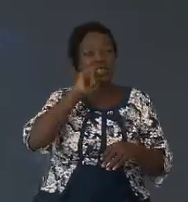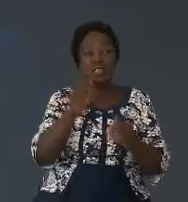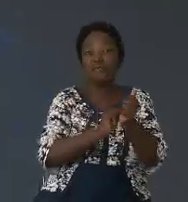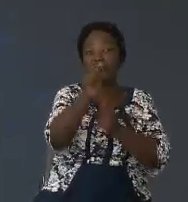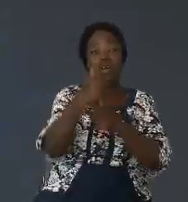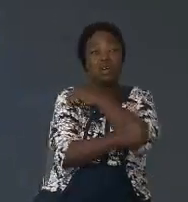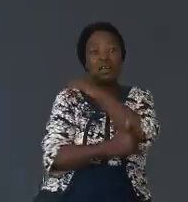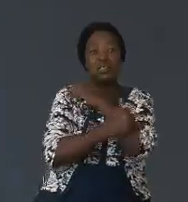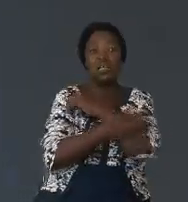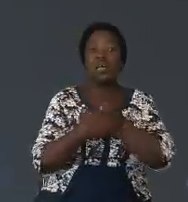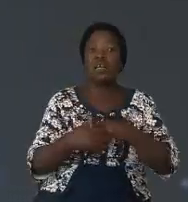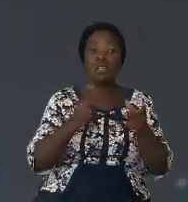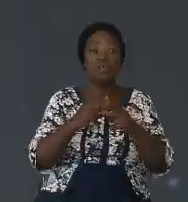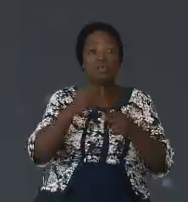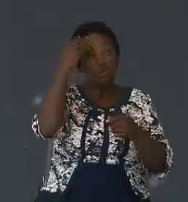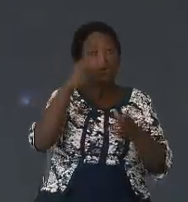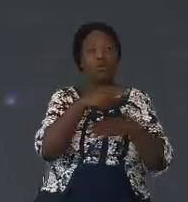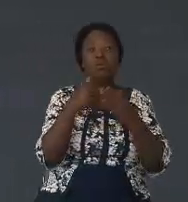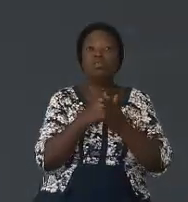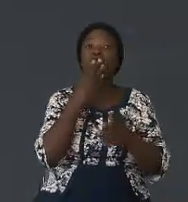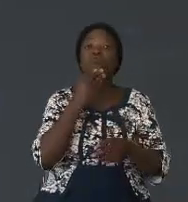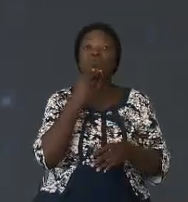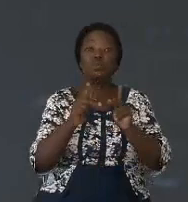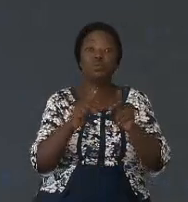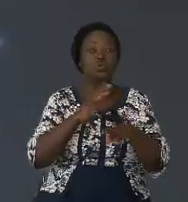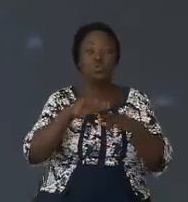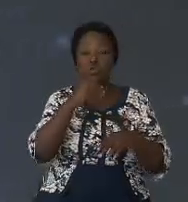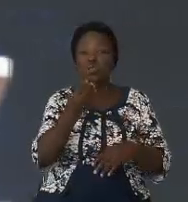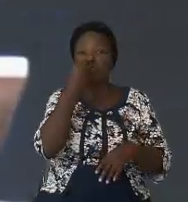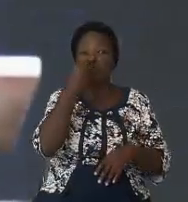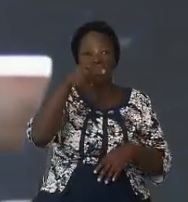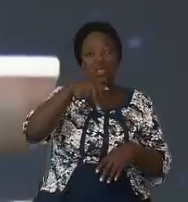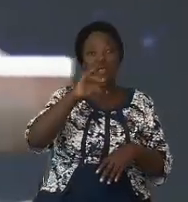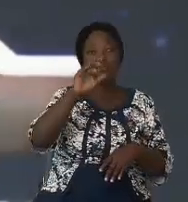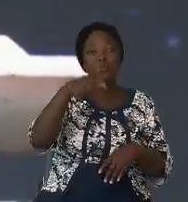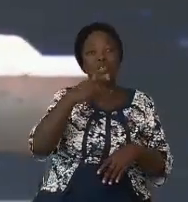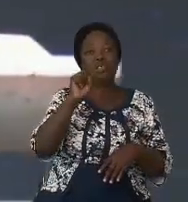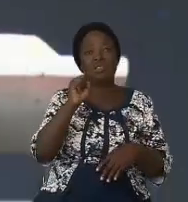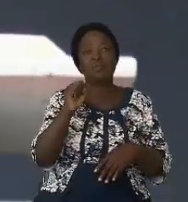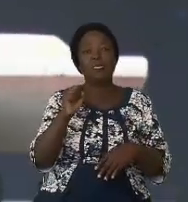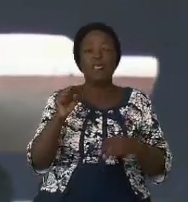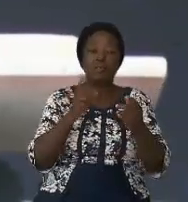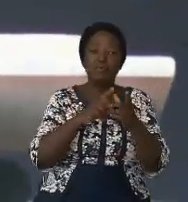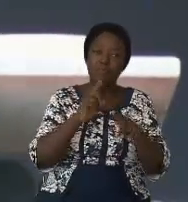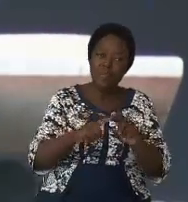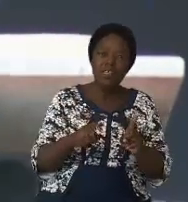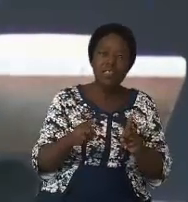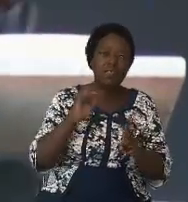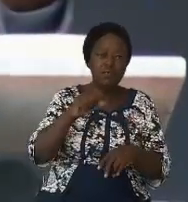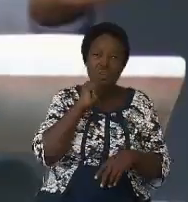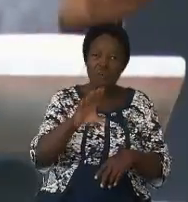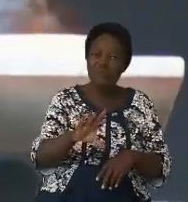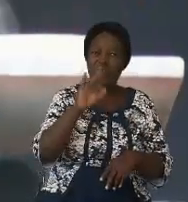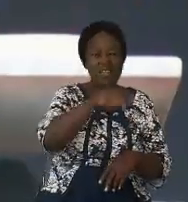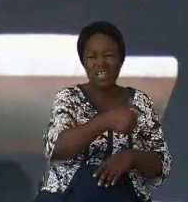lost everything. And now he's in a far country. And normally the Jewish people don't eat pigs,